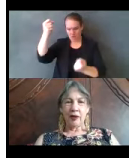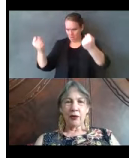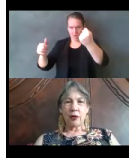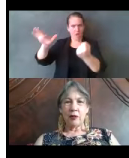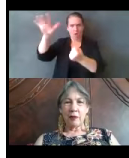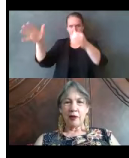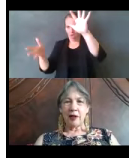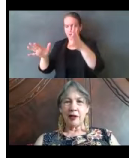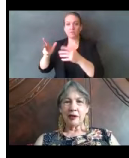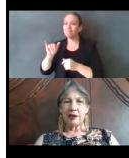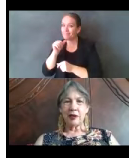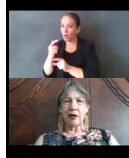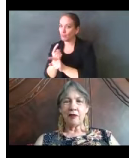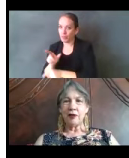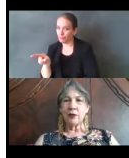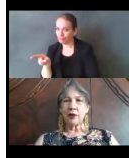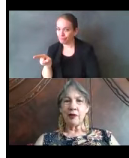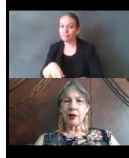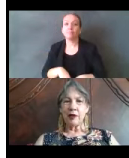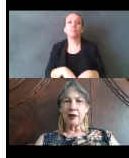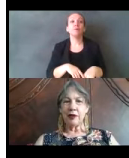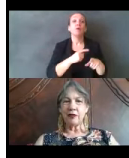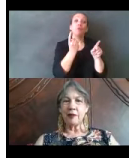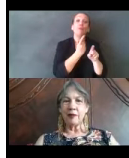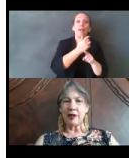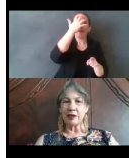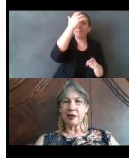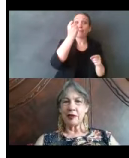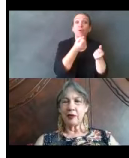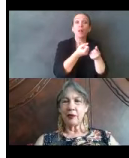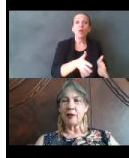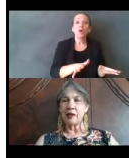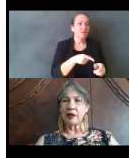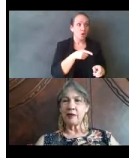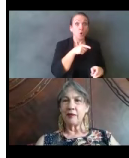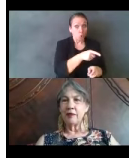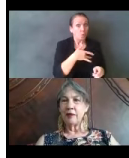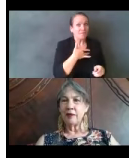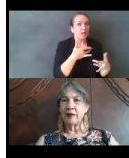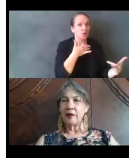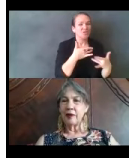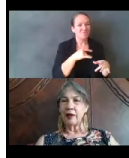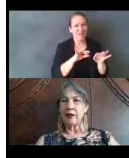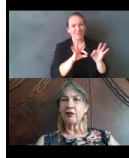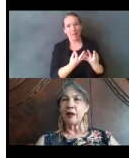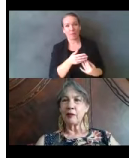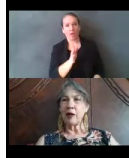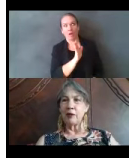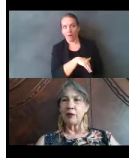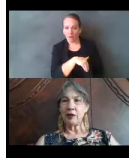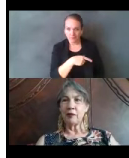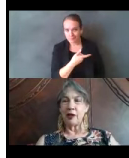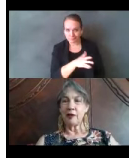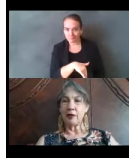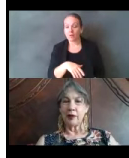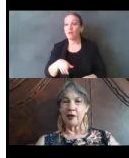And with normal memory loss, often you're worried, but your family isn't. With dementia, your family might be